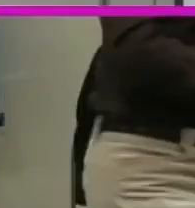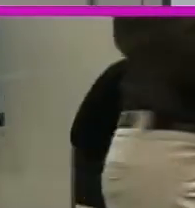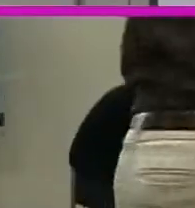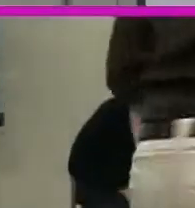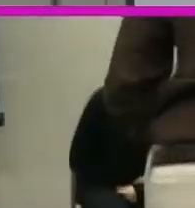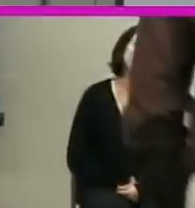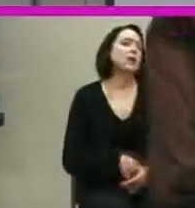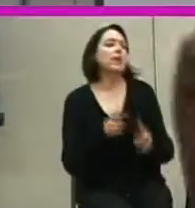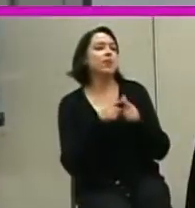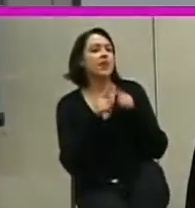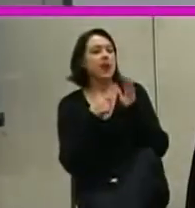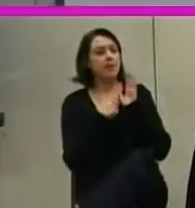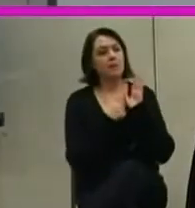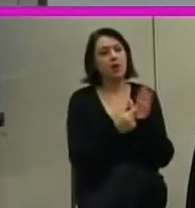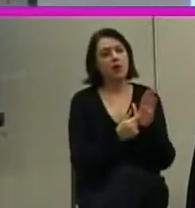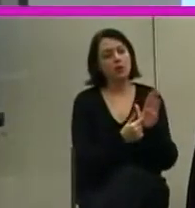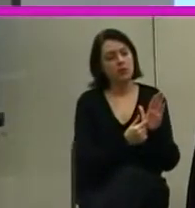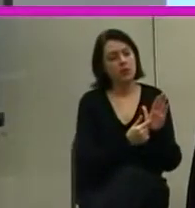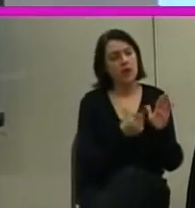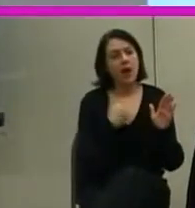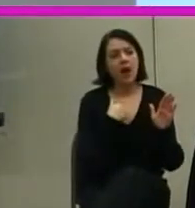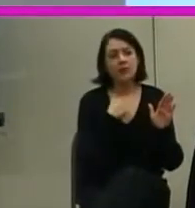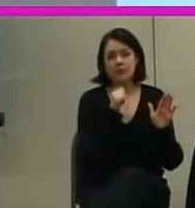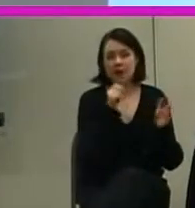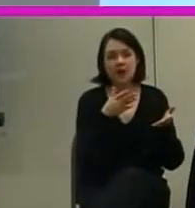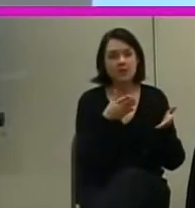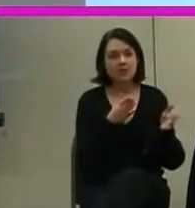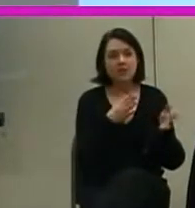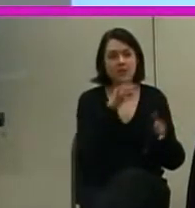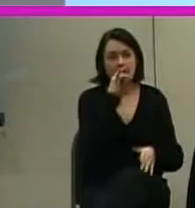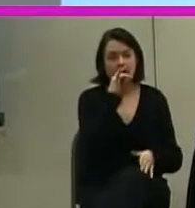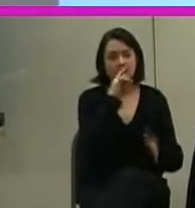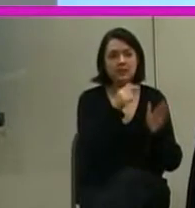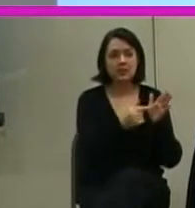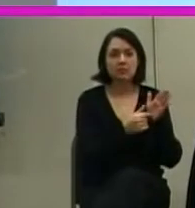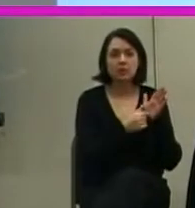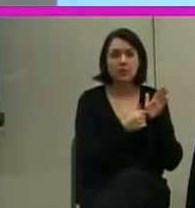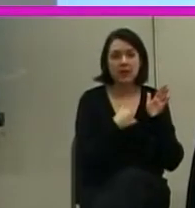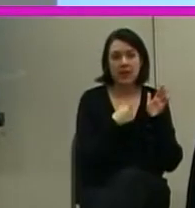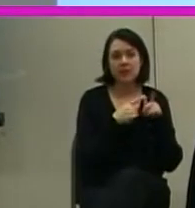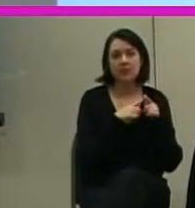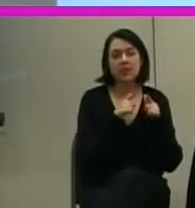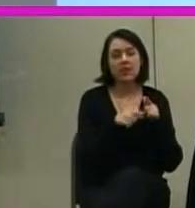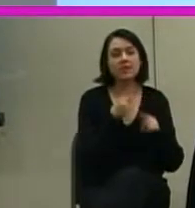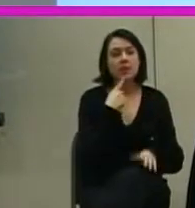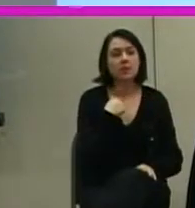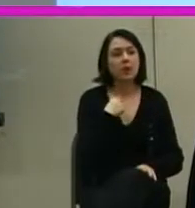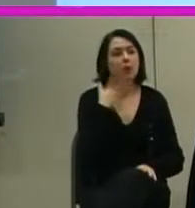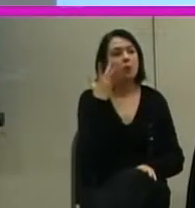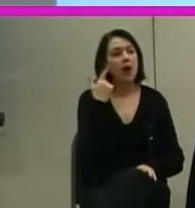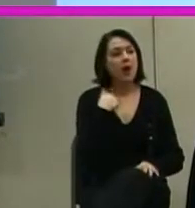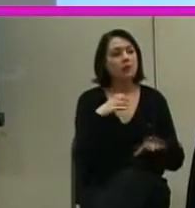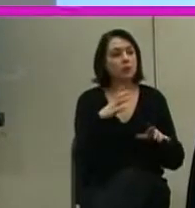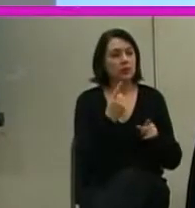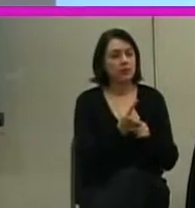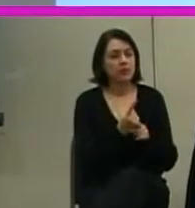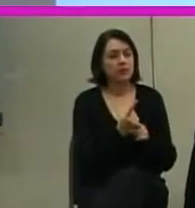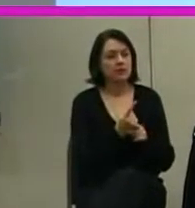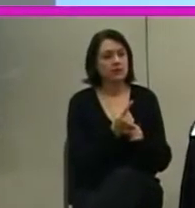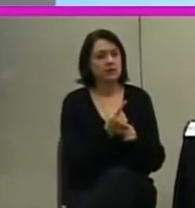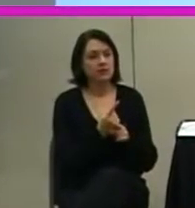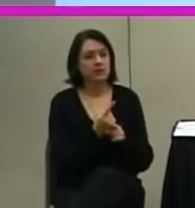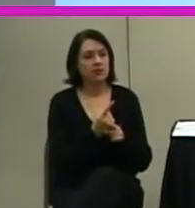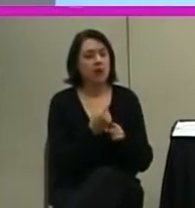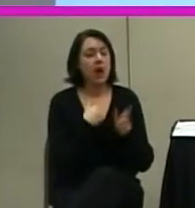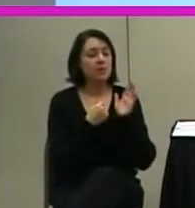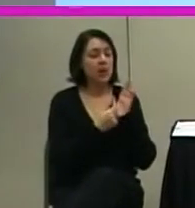Then I model. I do not let the kids demonstrate it to me until they can tell me why I'm doing it right. So I'll